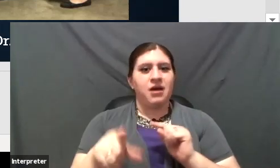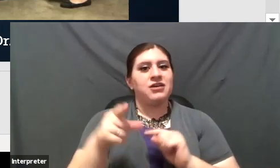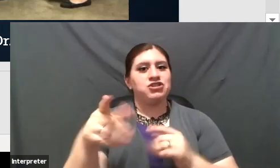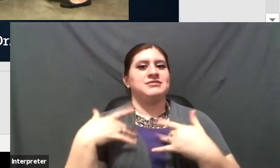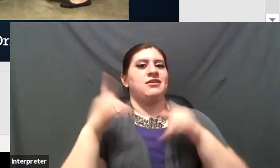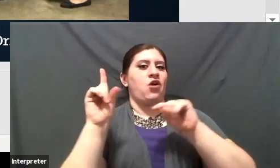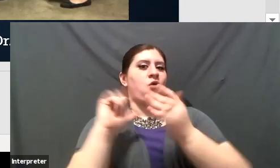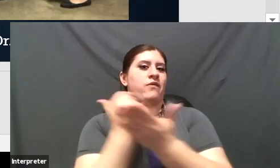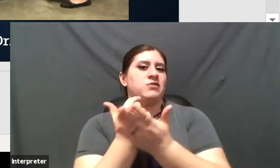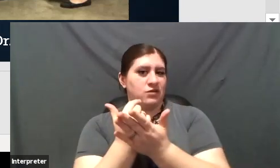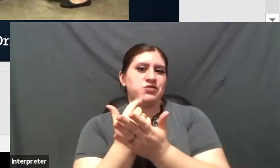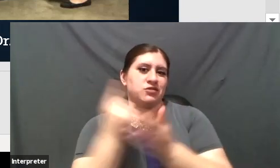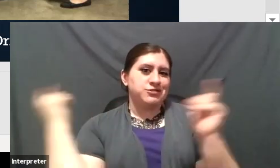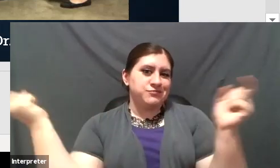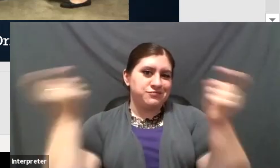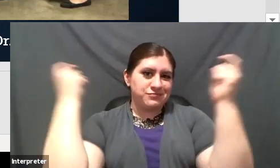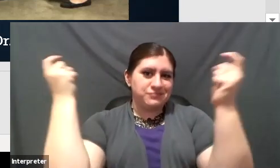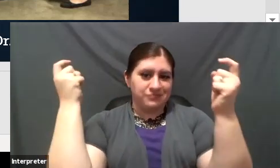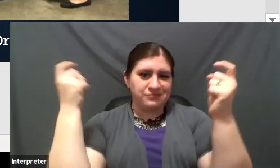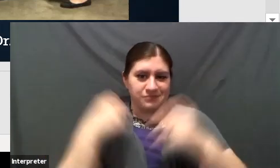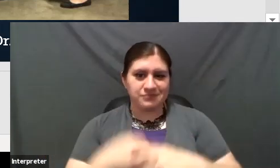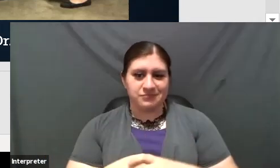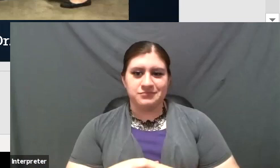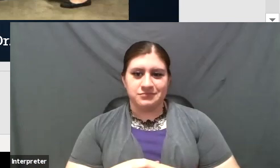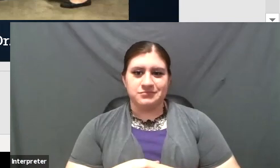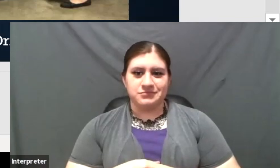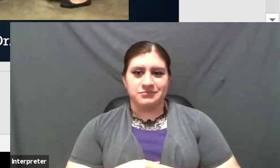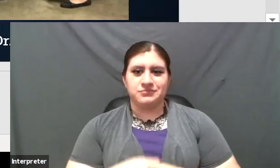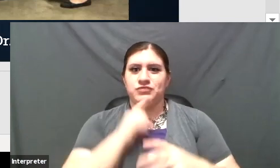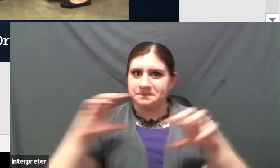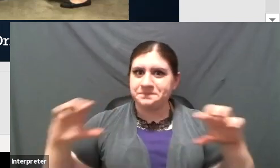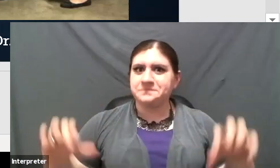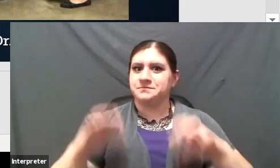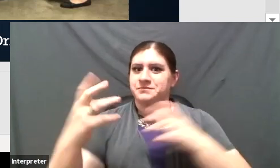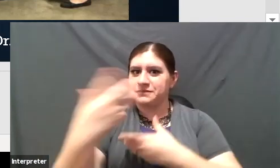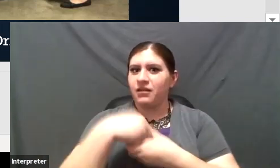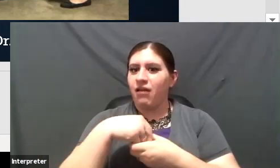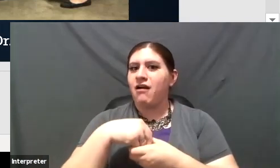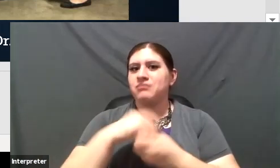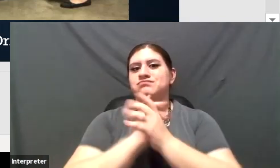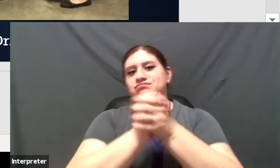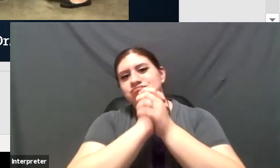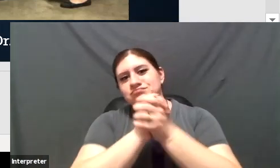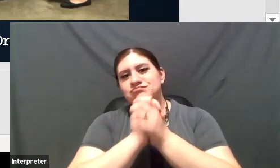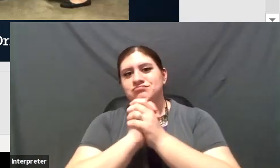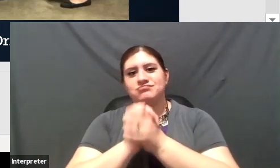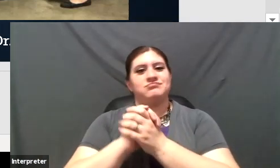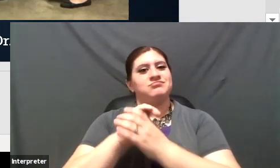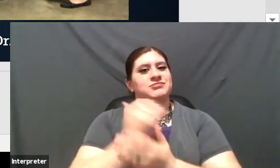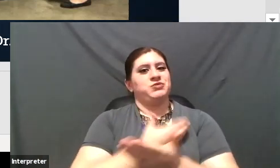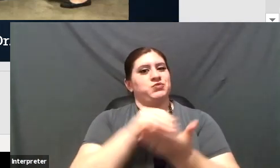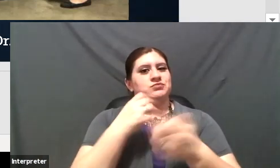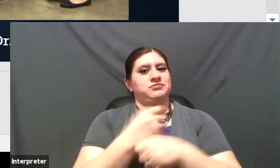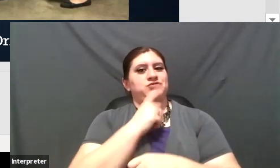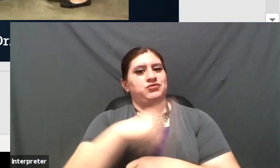attends the graduation ceremonies and is very actively involved in congratulating our students and making sure that